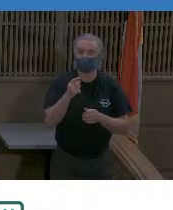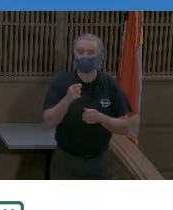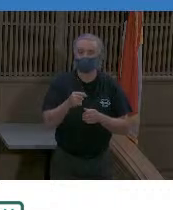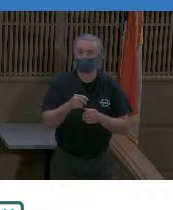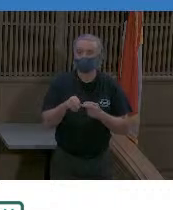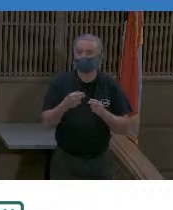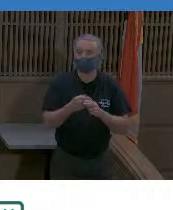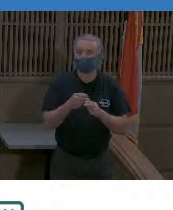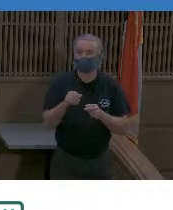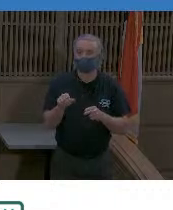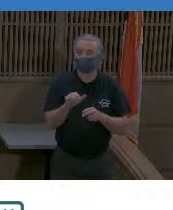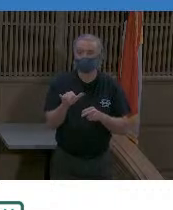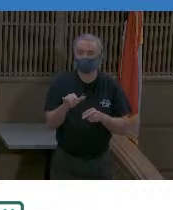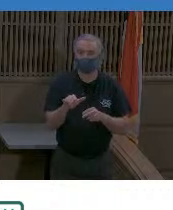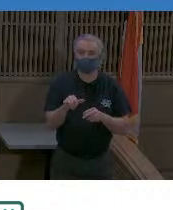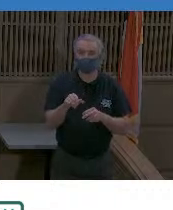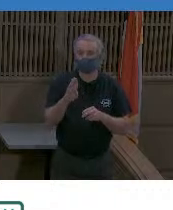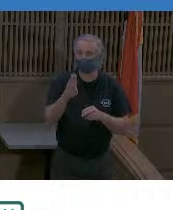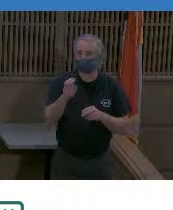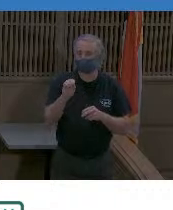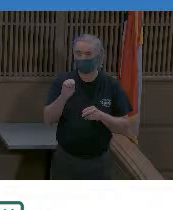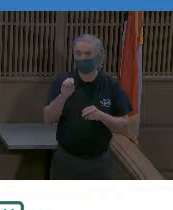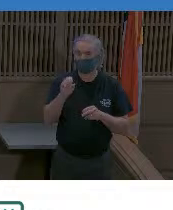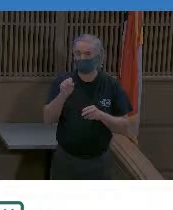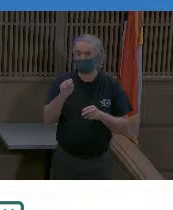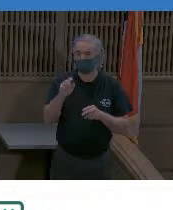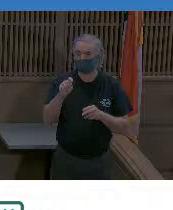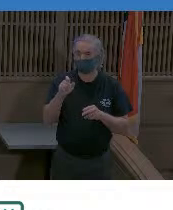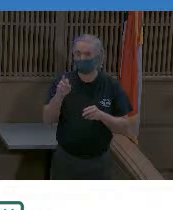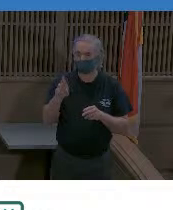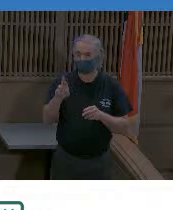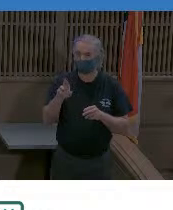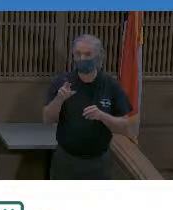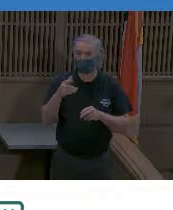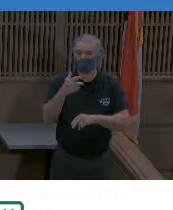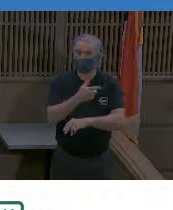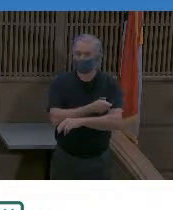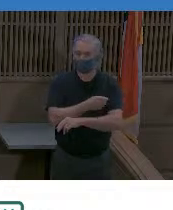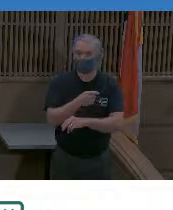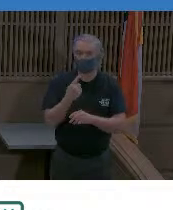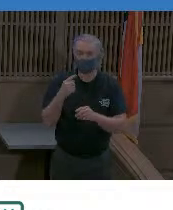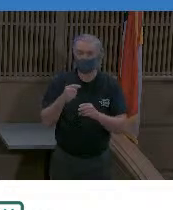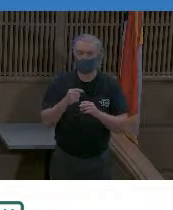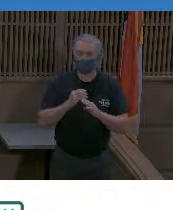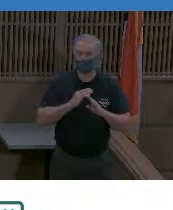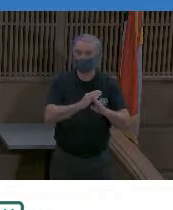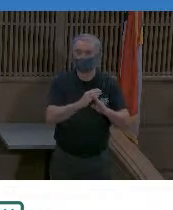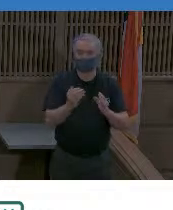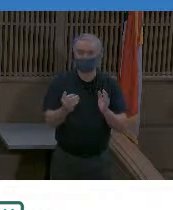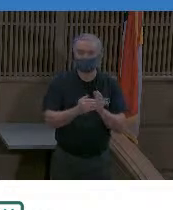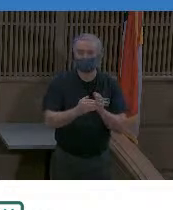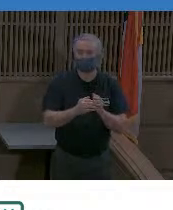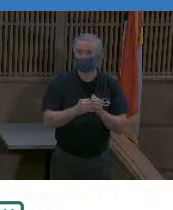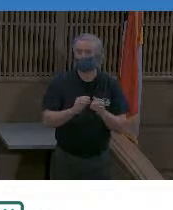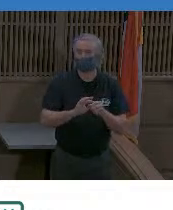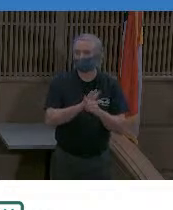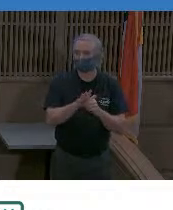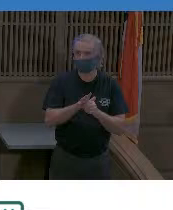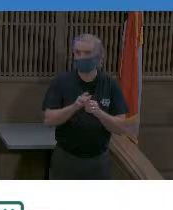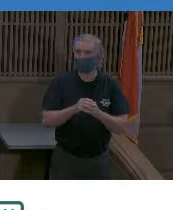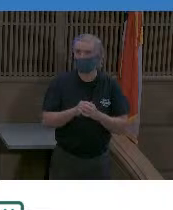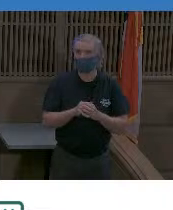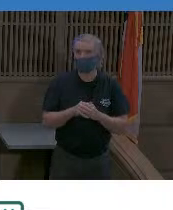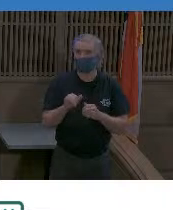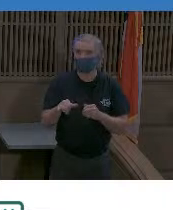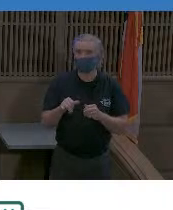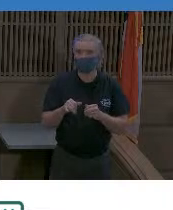like a booster shot. It's additional protection against this virus, which obviously has gripped this community and